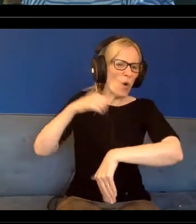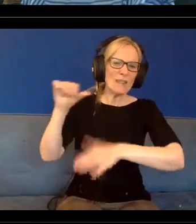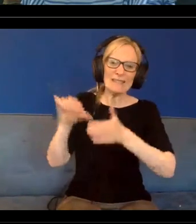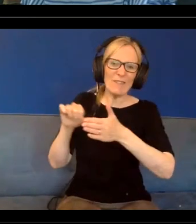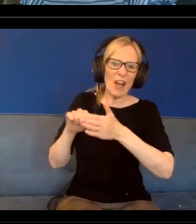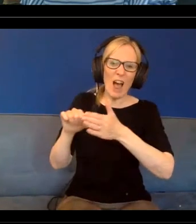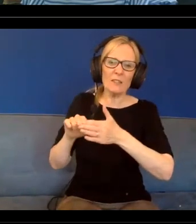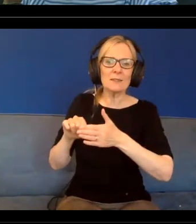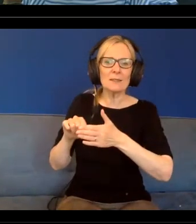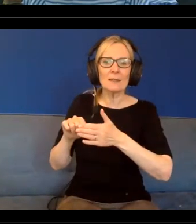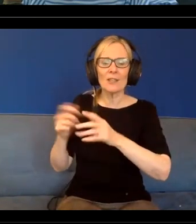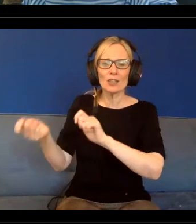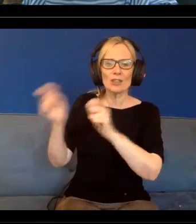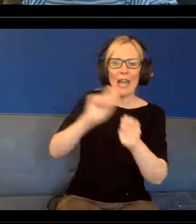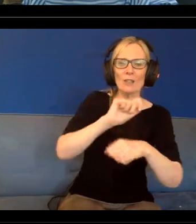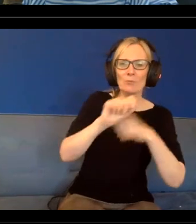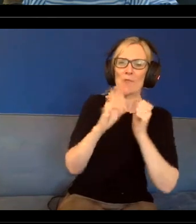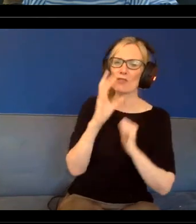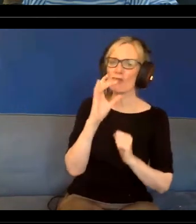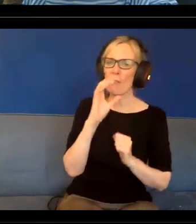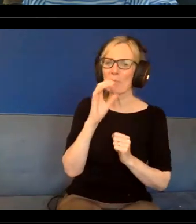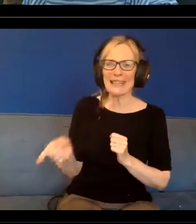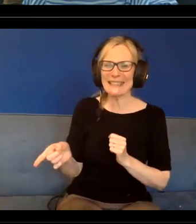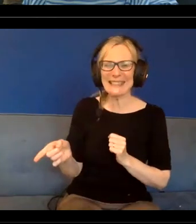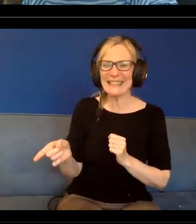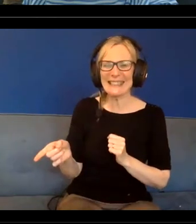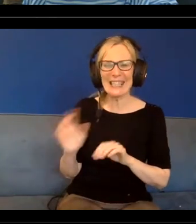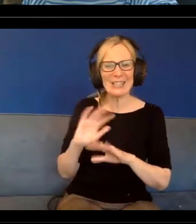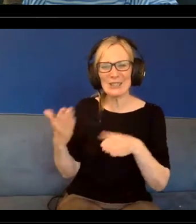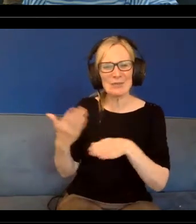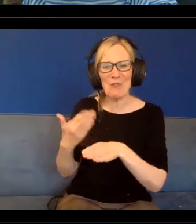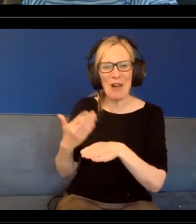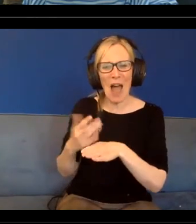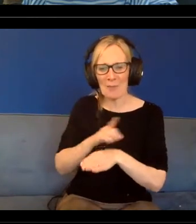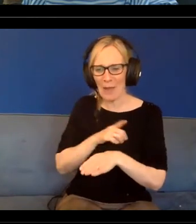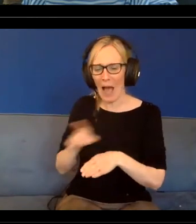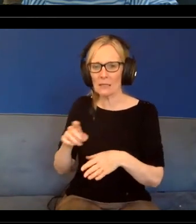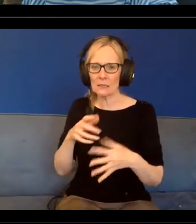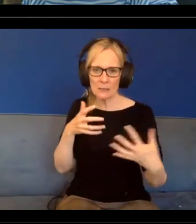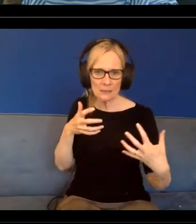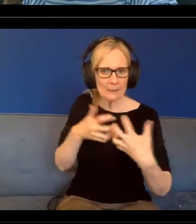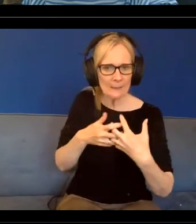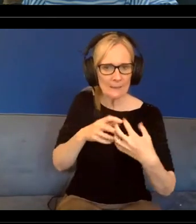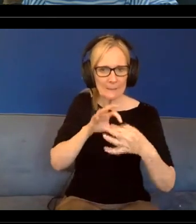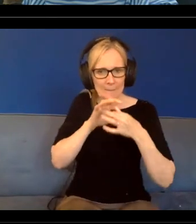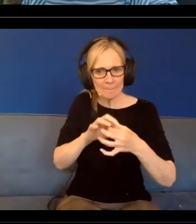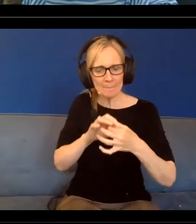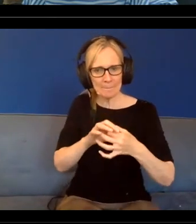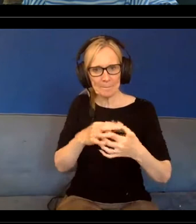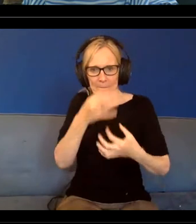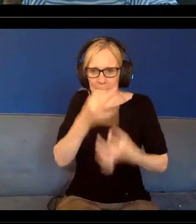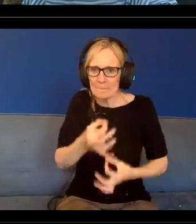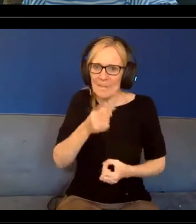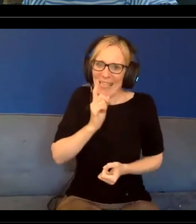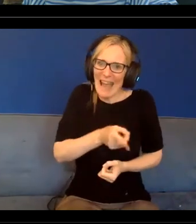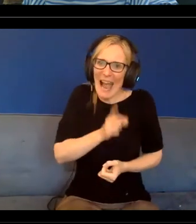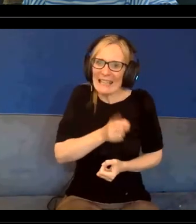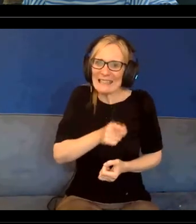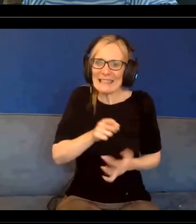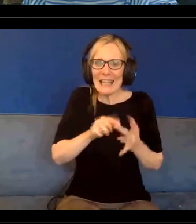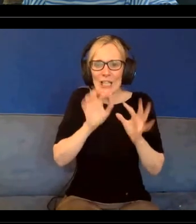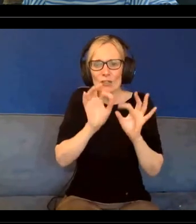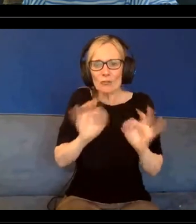that, have a go at the trumpet, it doesn't work for them because that's not the instrument and the musical style that they enjoyed